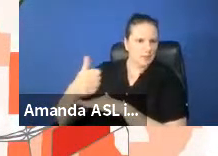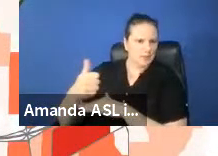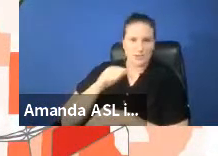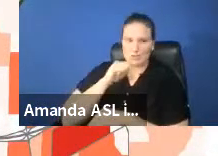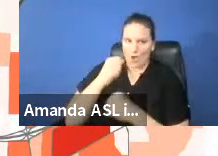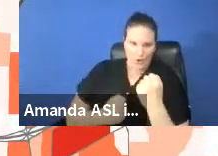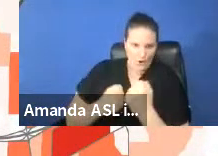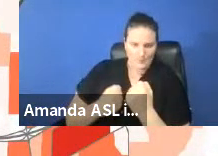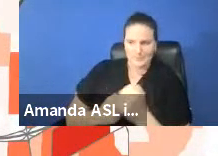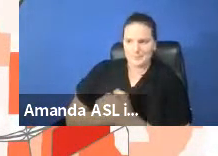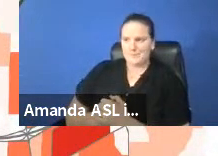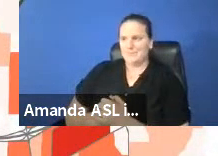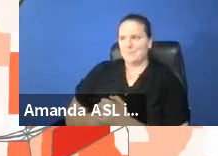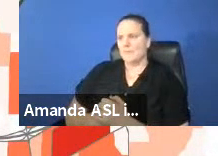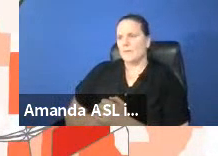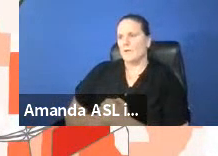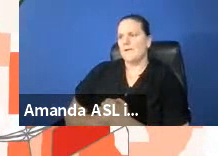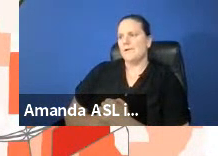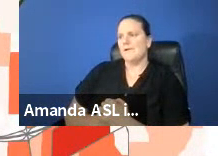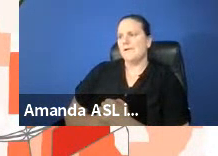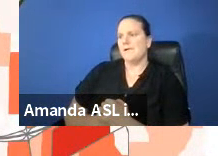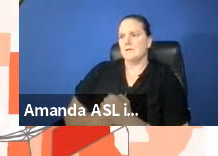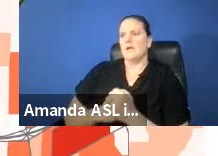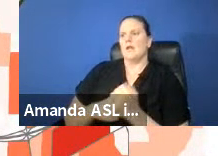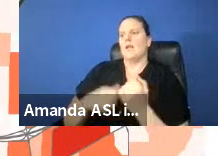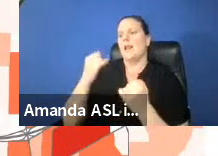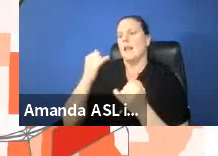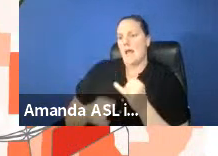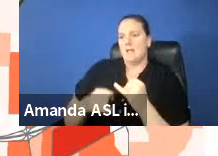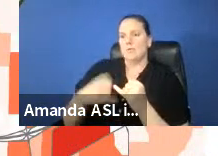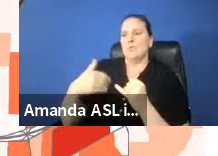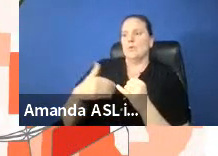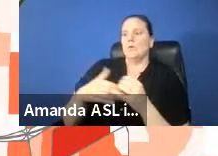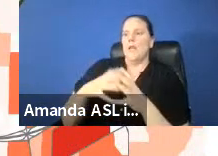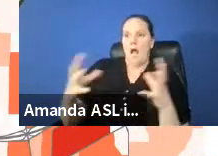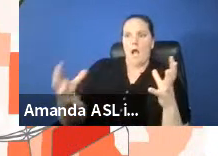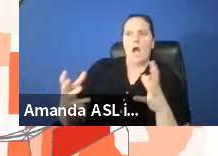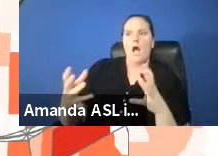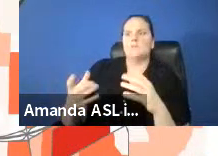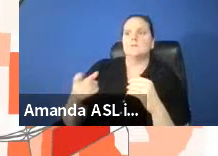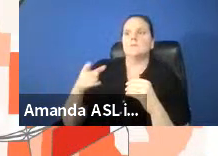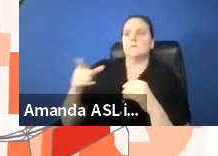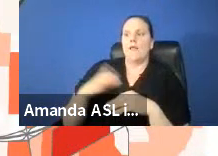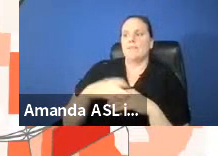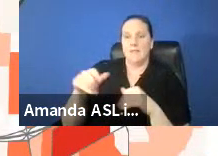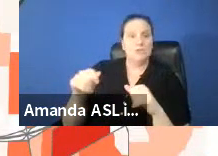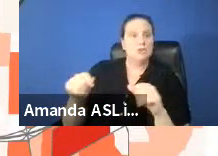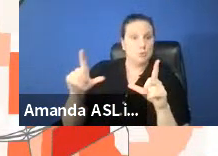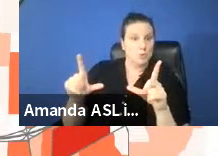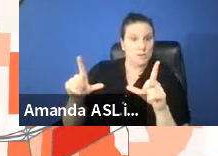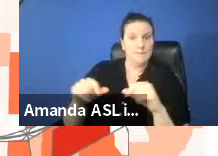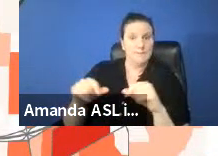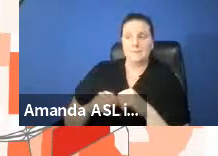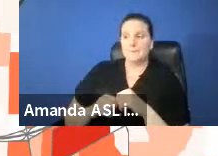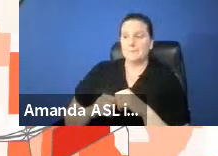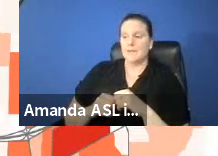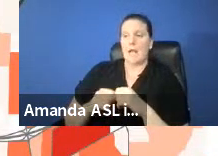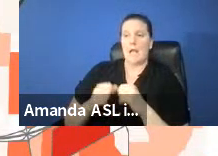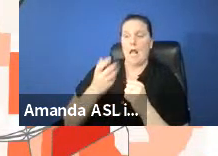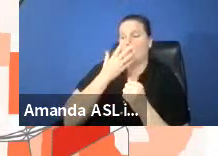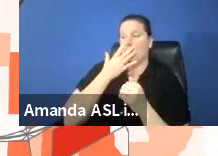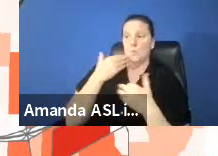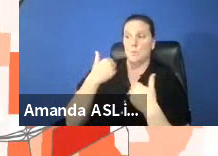will go through, and there's a lot on this screen. It's a lot of